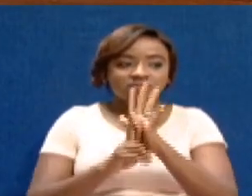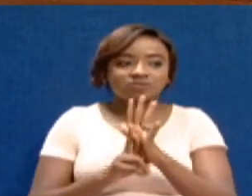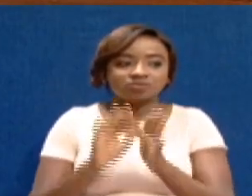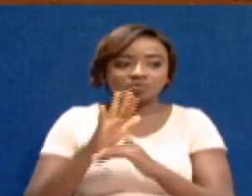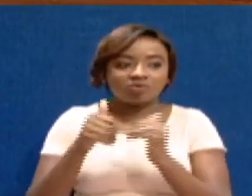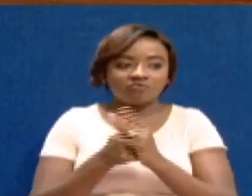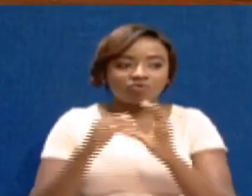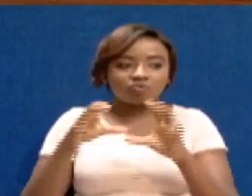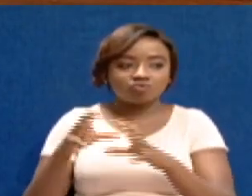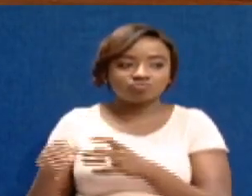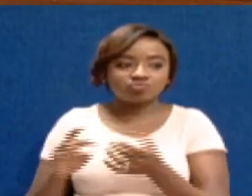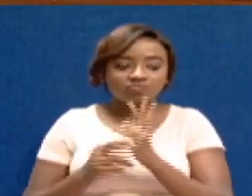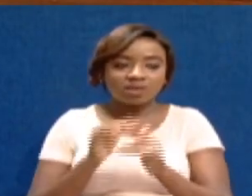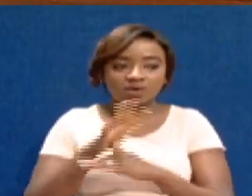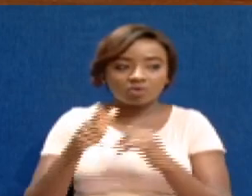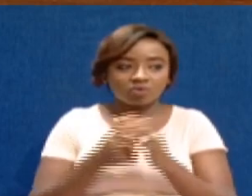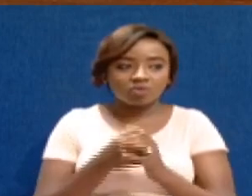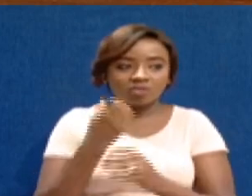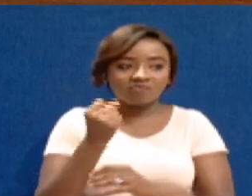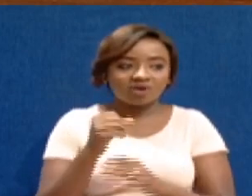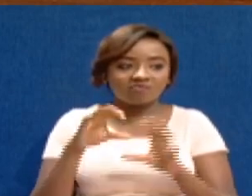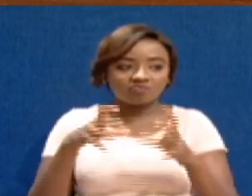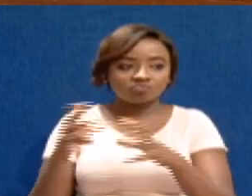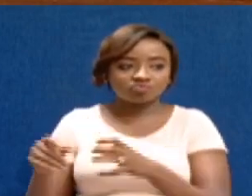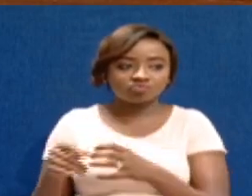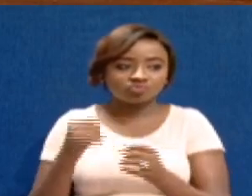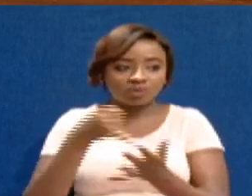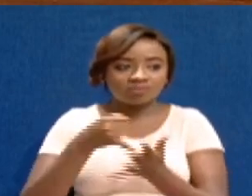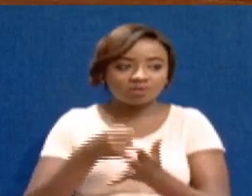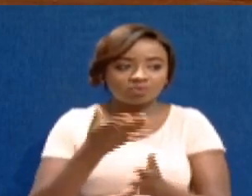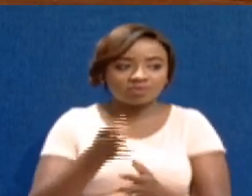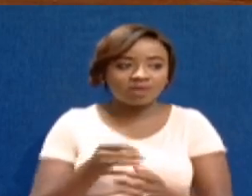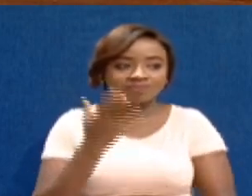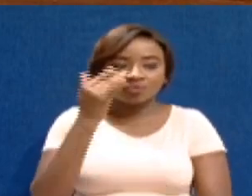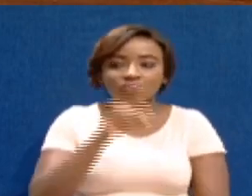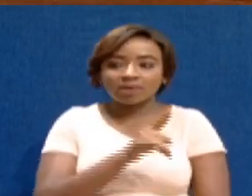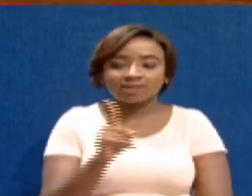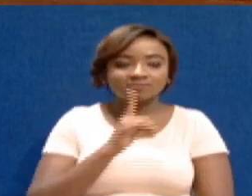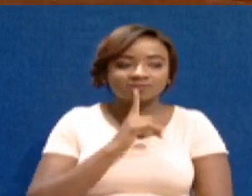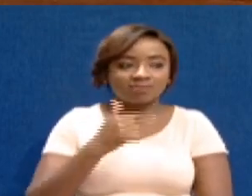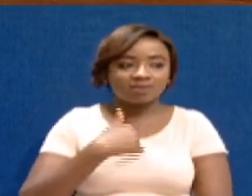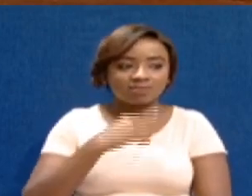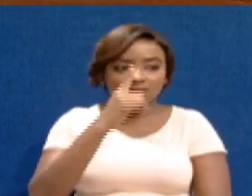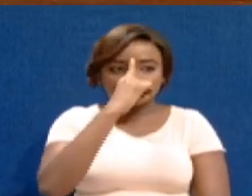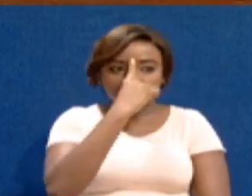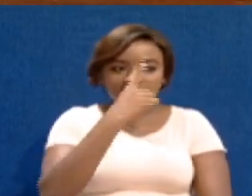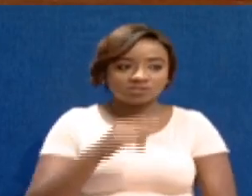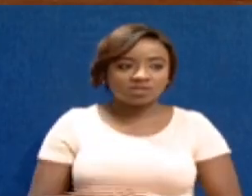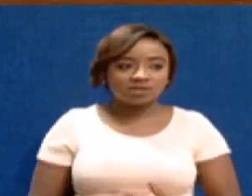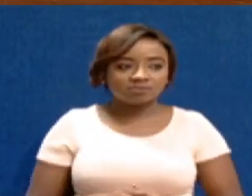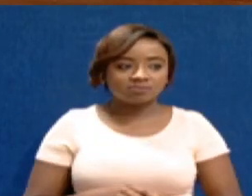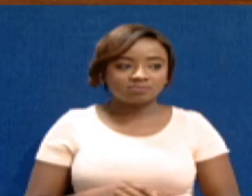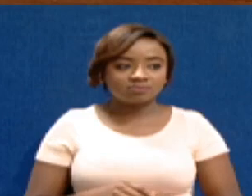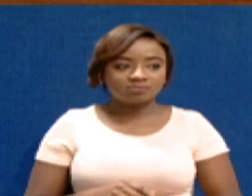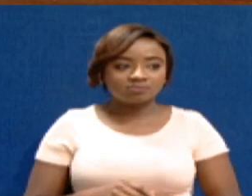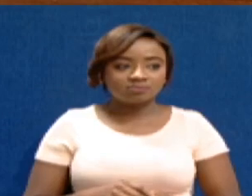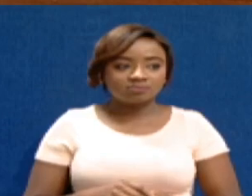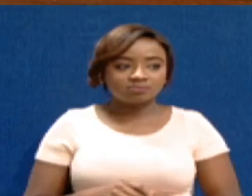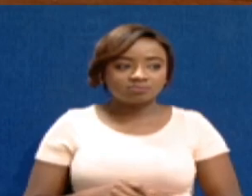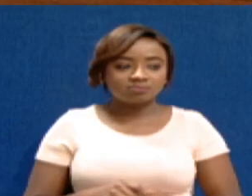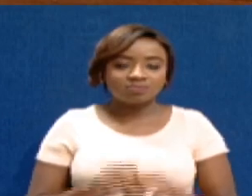origin who have been elected. But the point is, and if it is this way, then I would say that we can